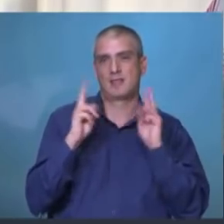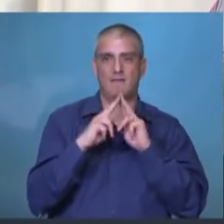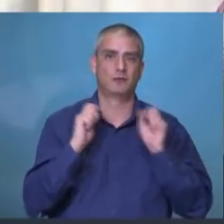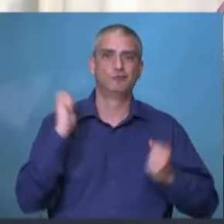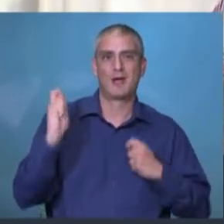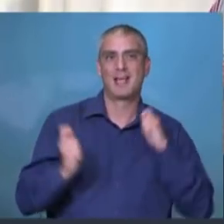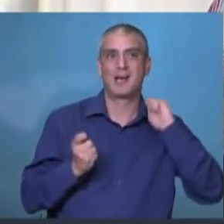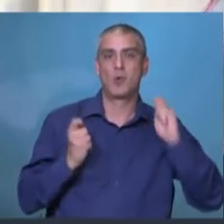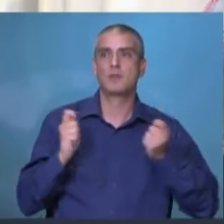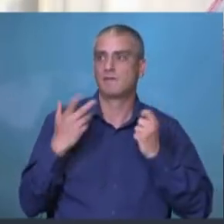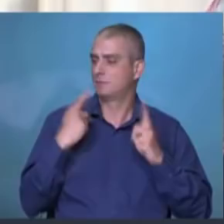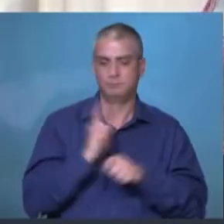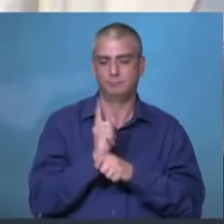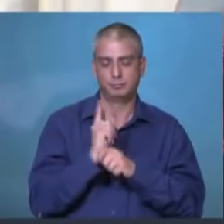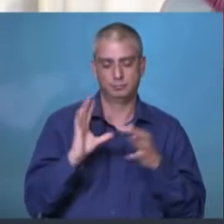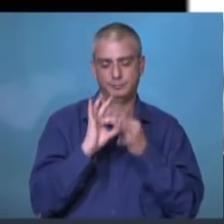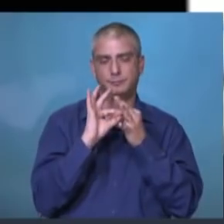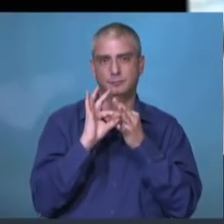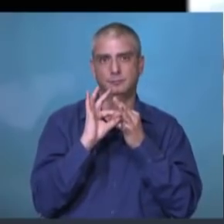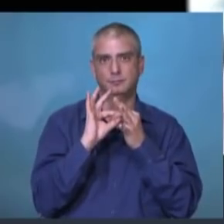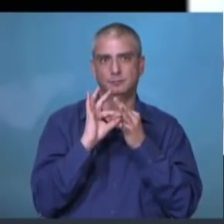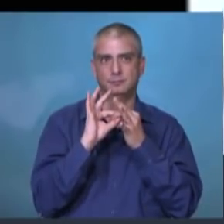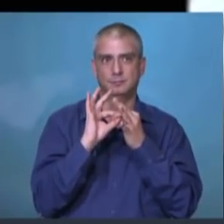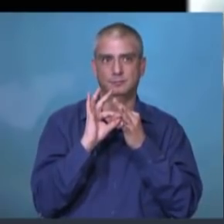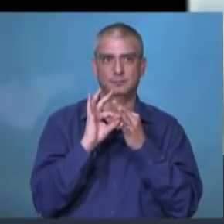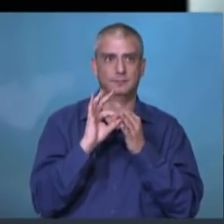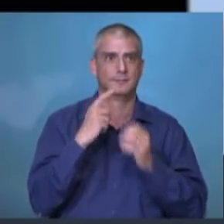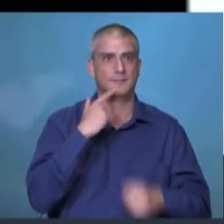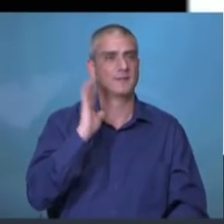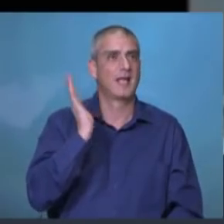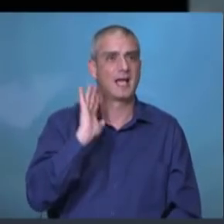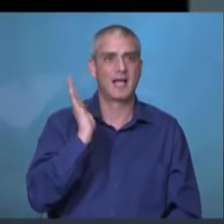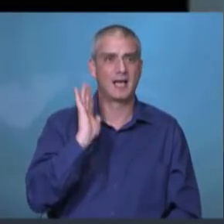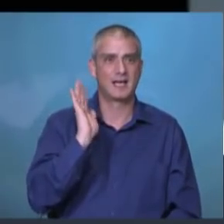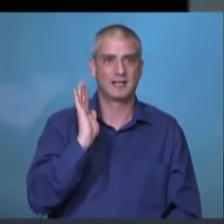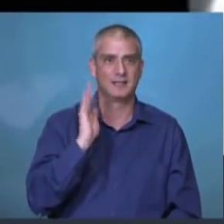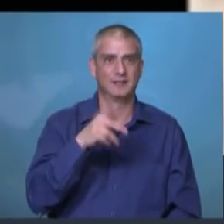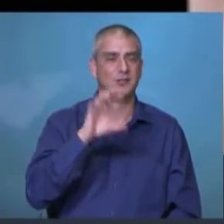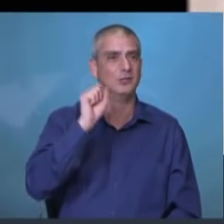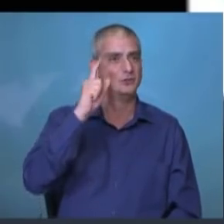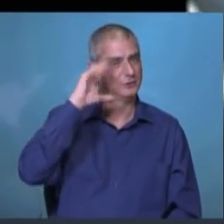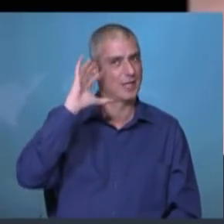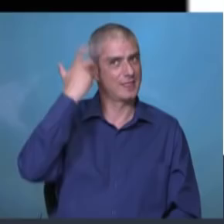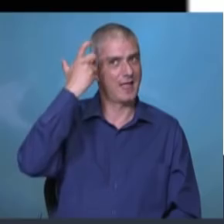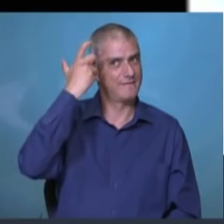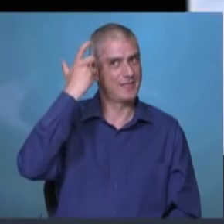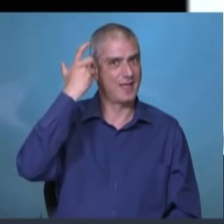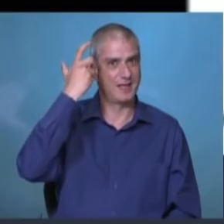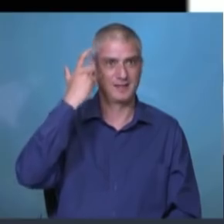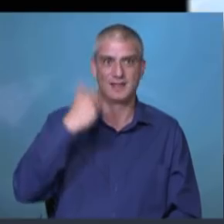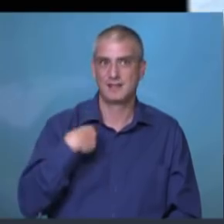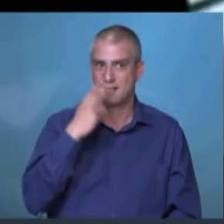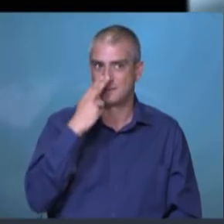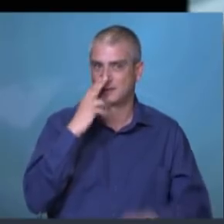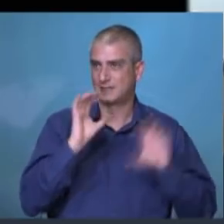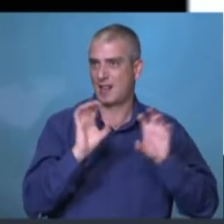floor and we just like, it was instant chemistry. Hi. Suzy, it's out of her mind. I'm trying to annoy